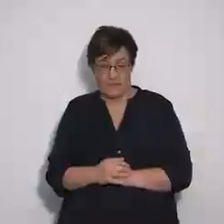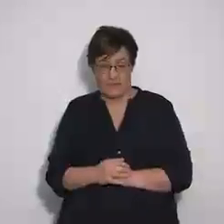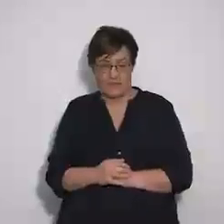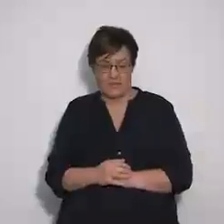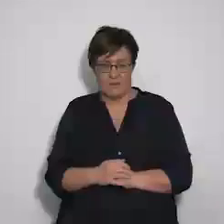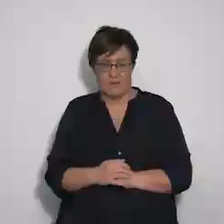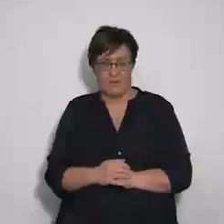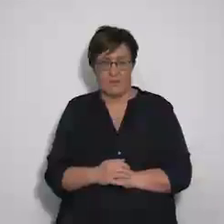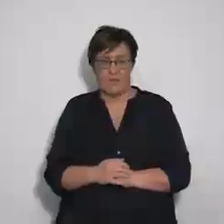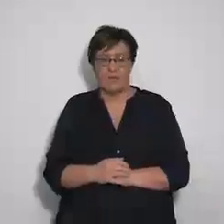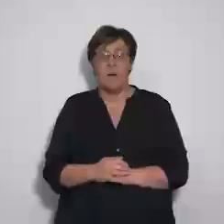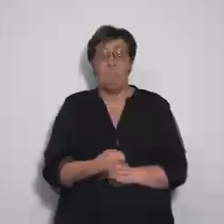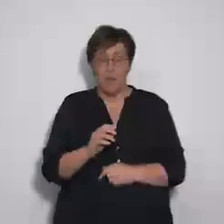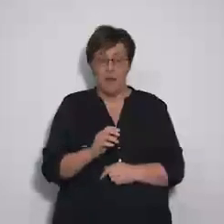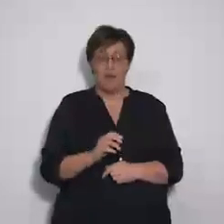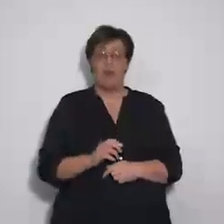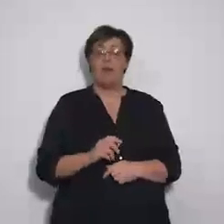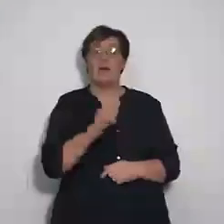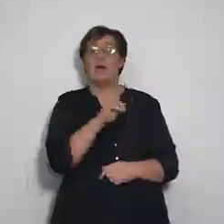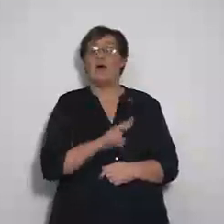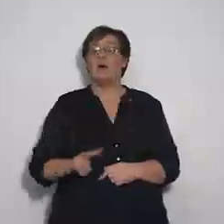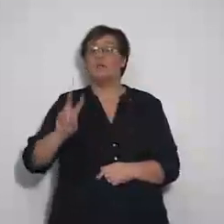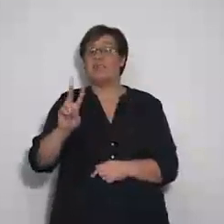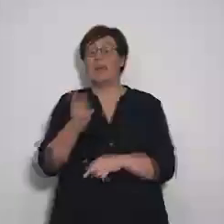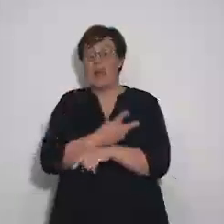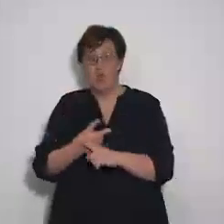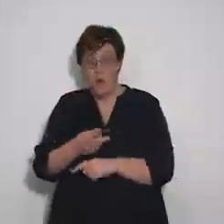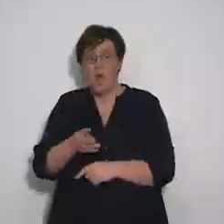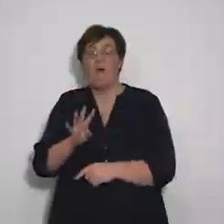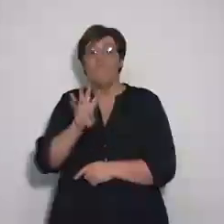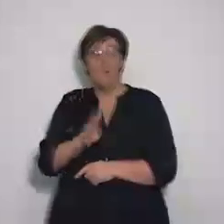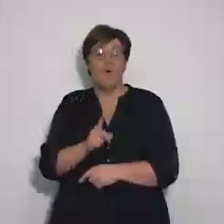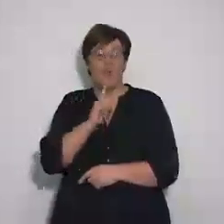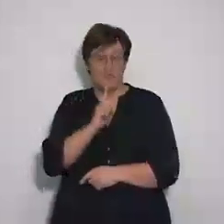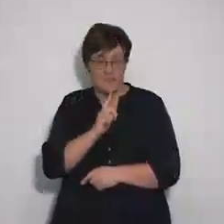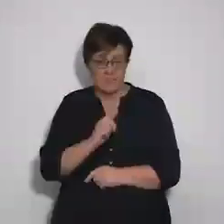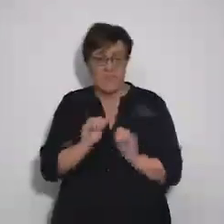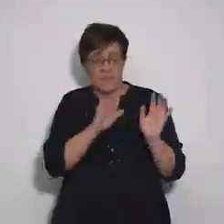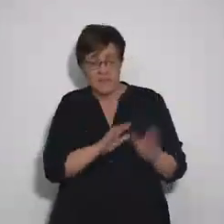hour. It would be 4,000 after the second hour,